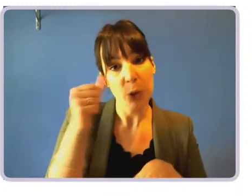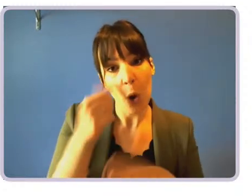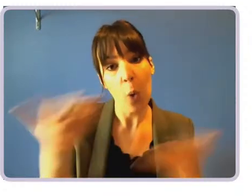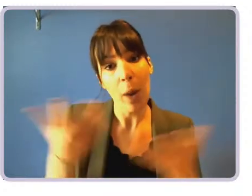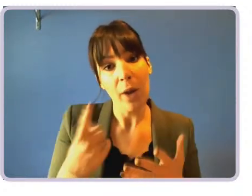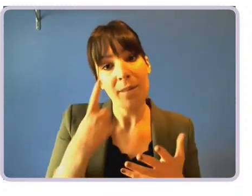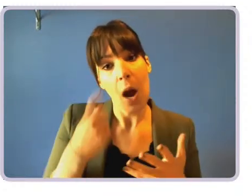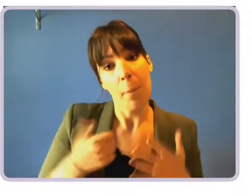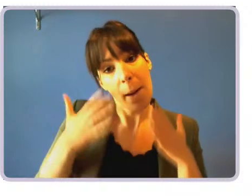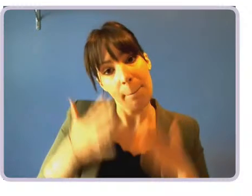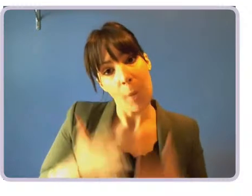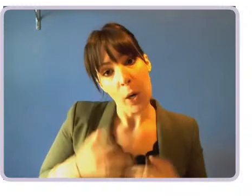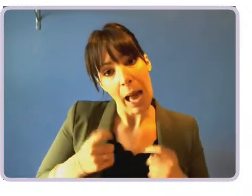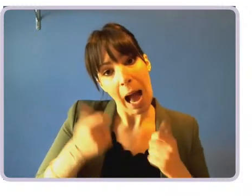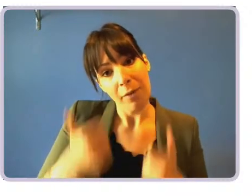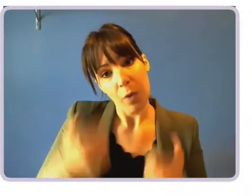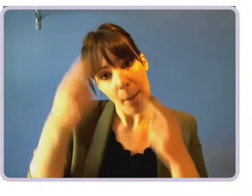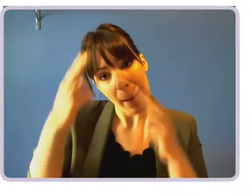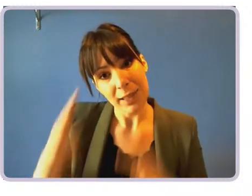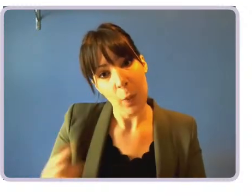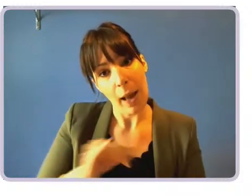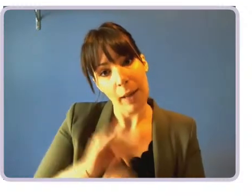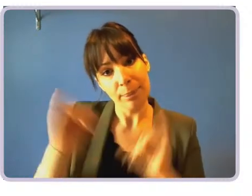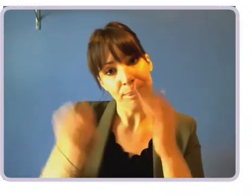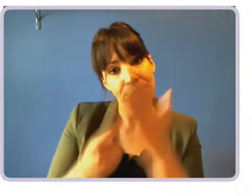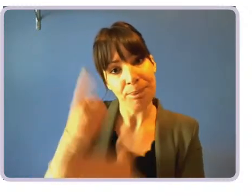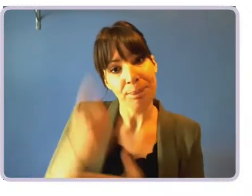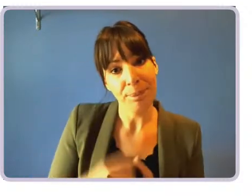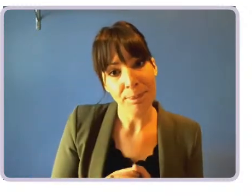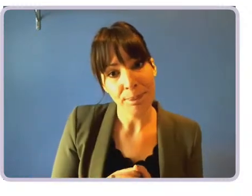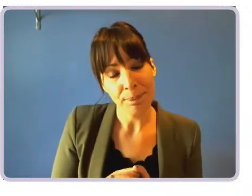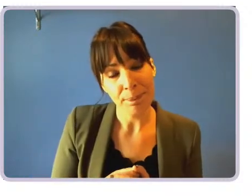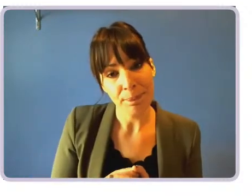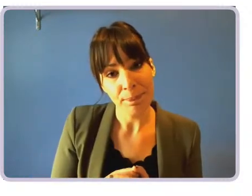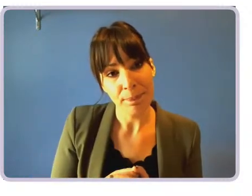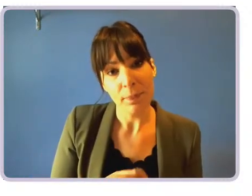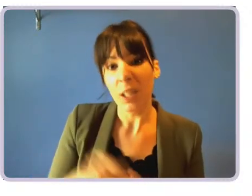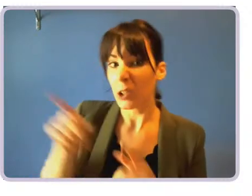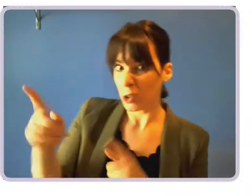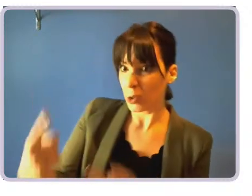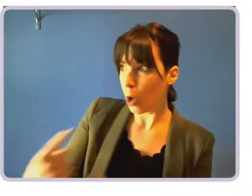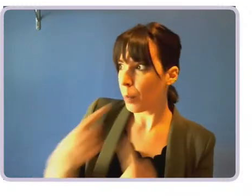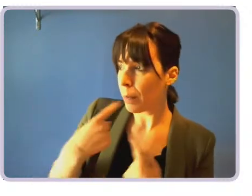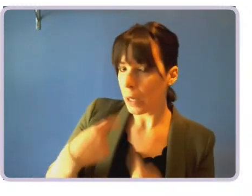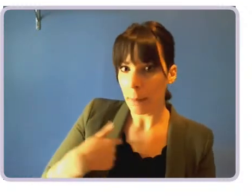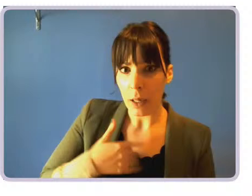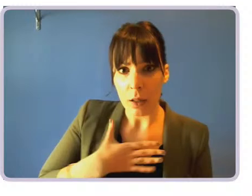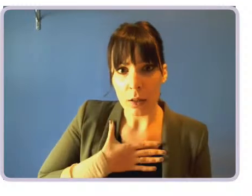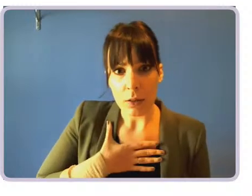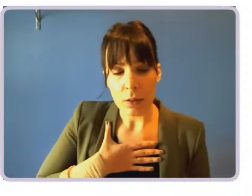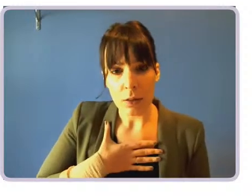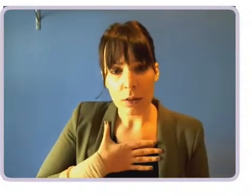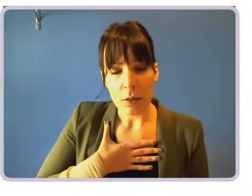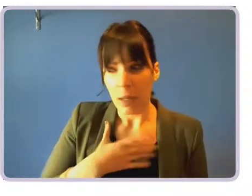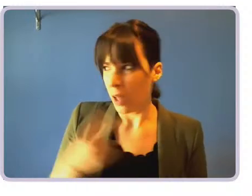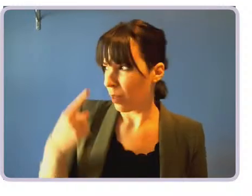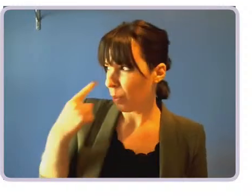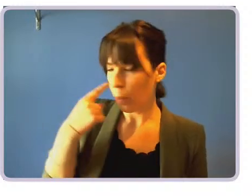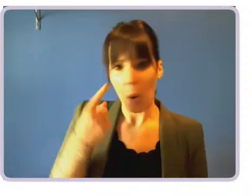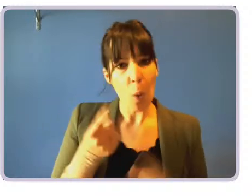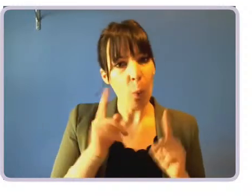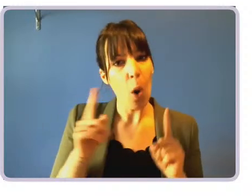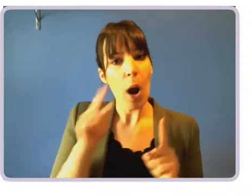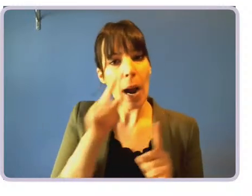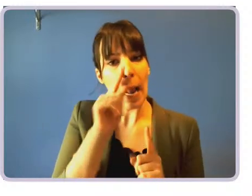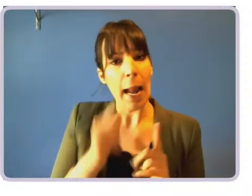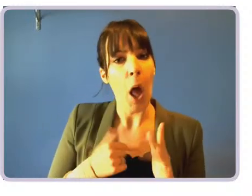one of those moments, you know, the ones that stop you in your tracks, and it made me think, what role can I play to make sure this is not